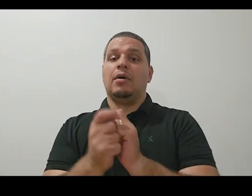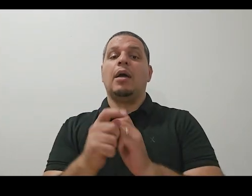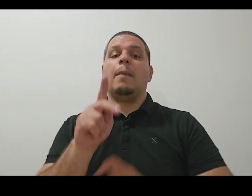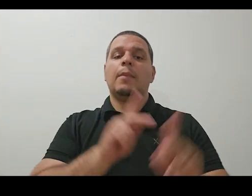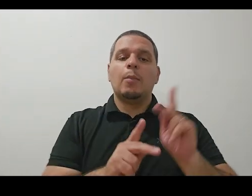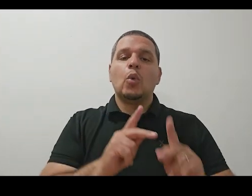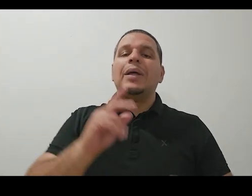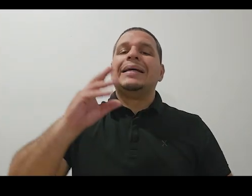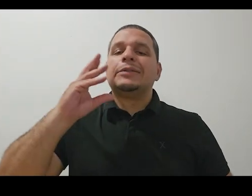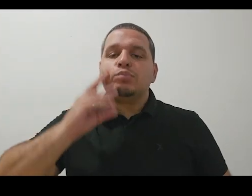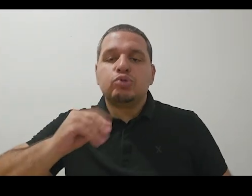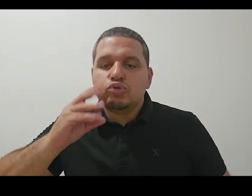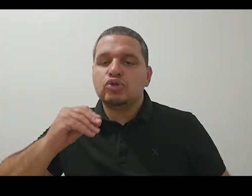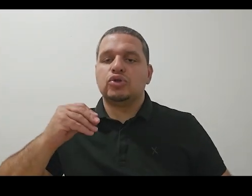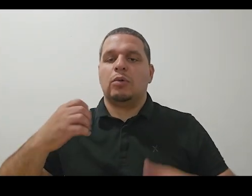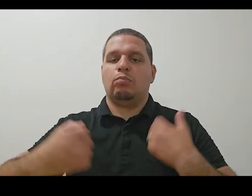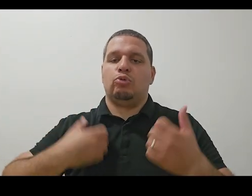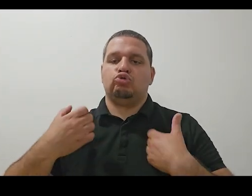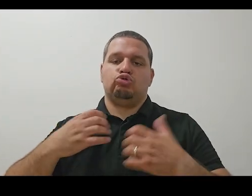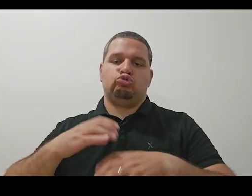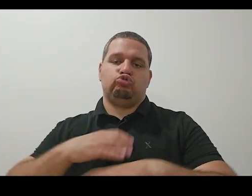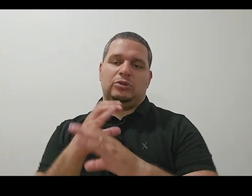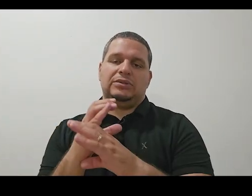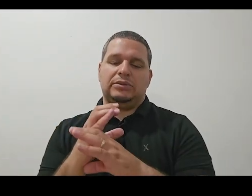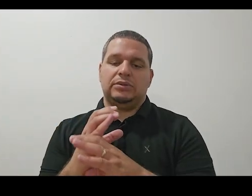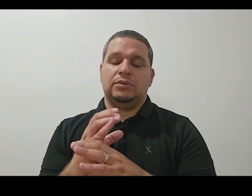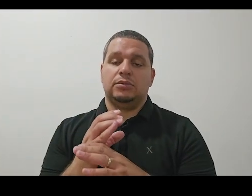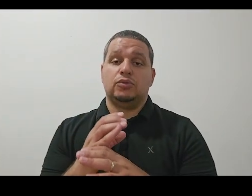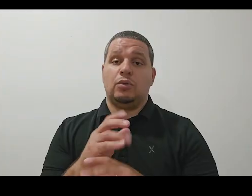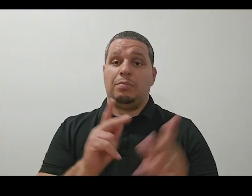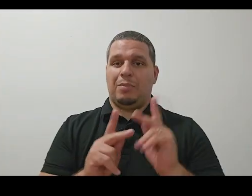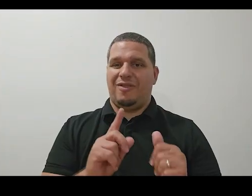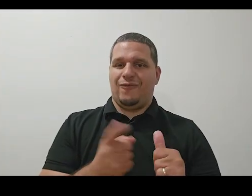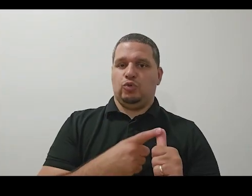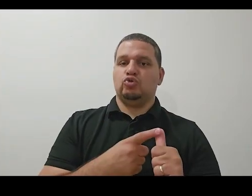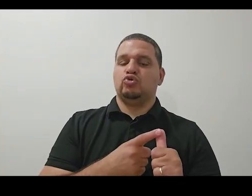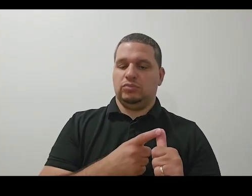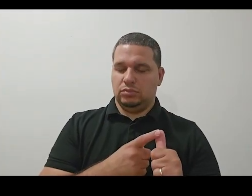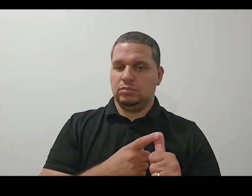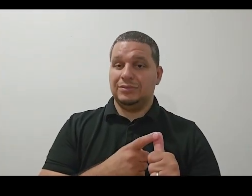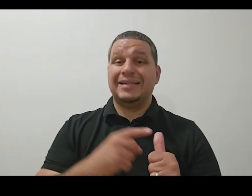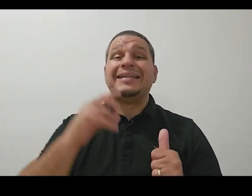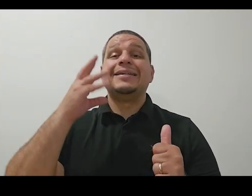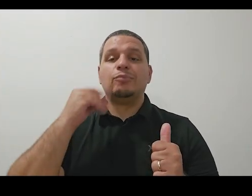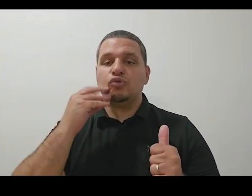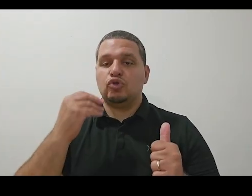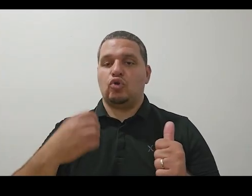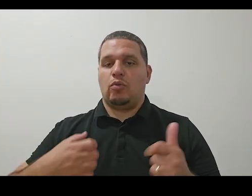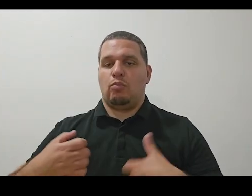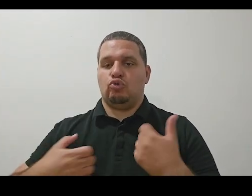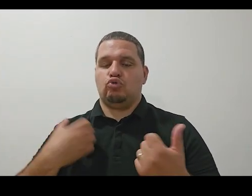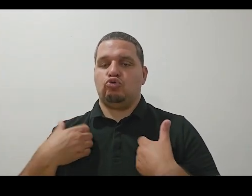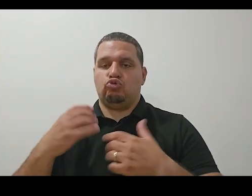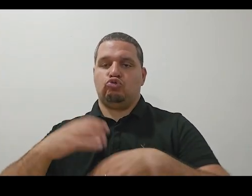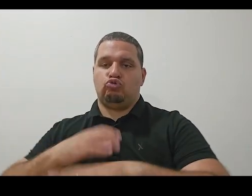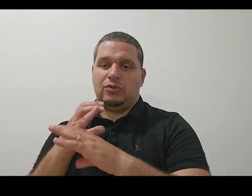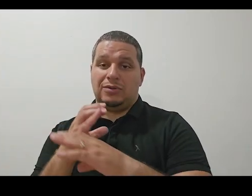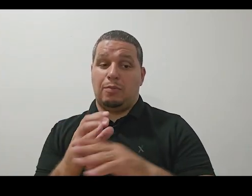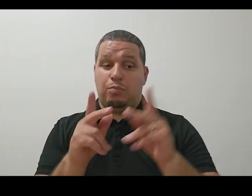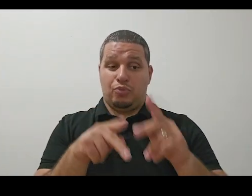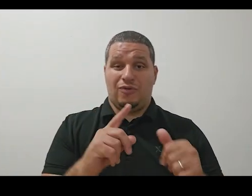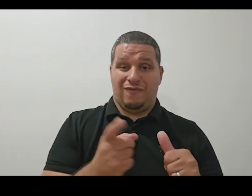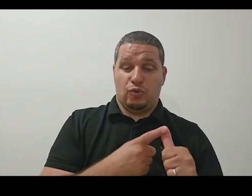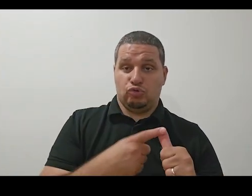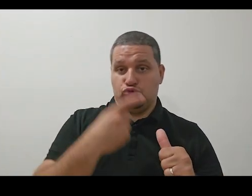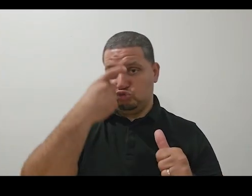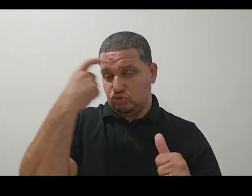disturbed person to people experiencing an emotional crisis. So we have people first experience an emotional crisis,